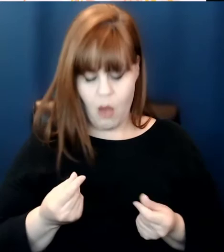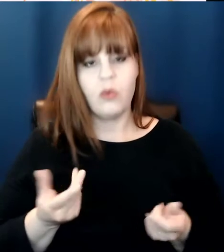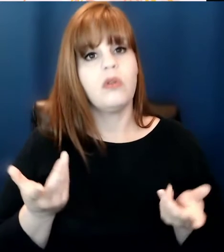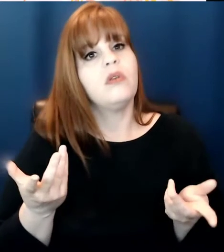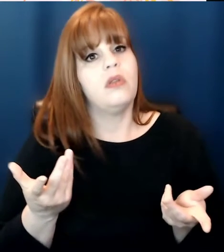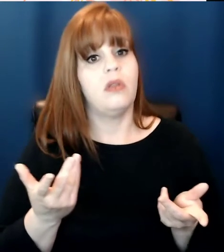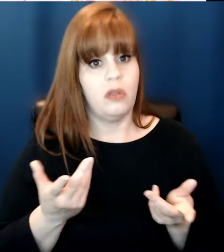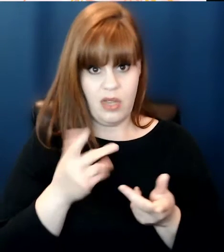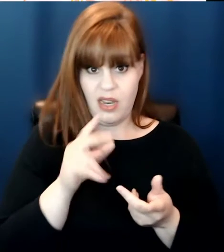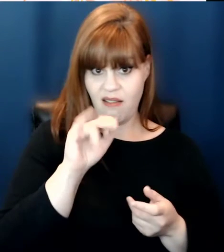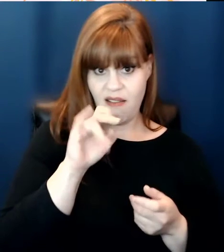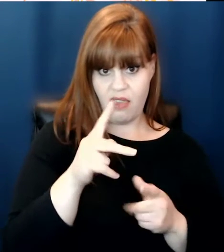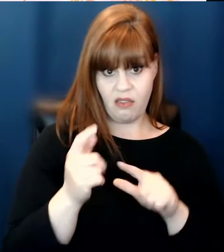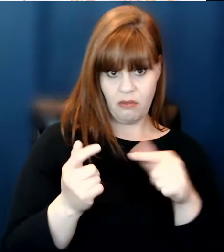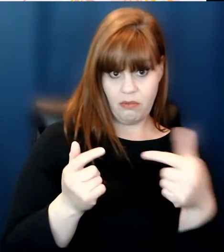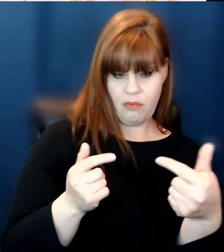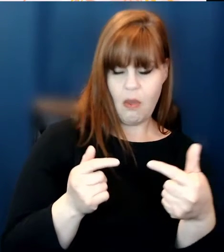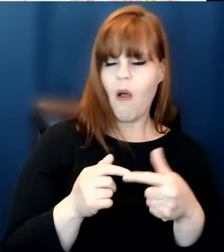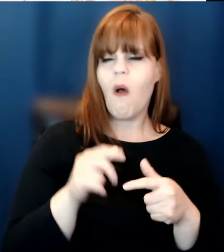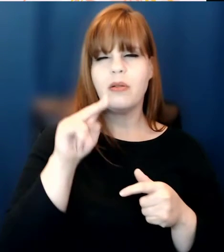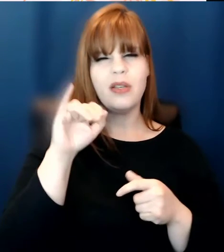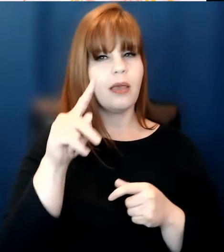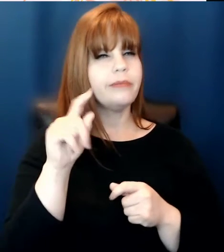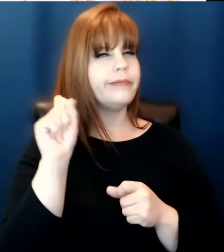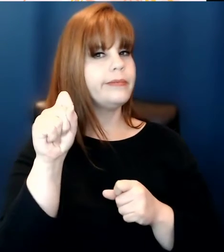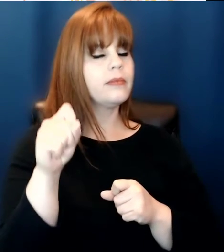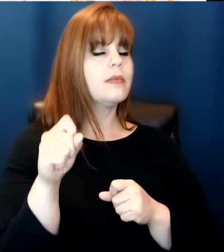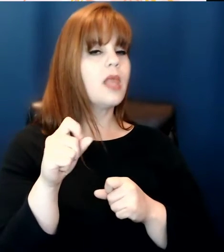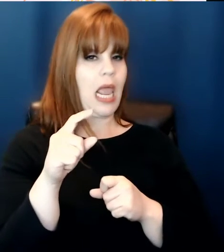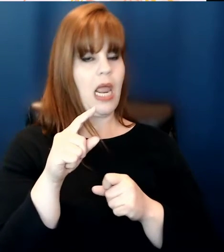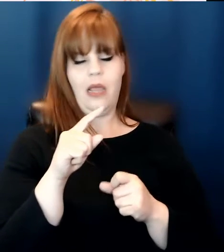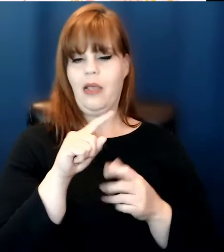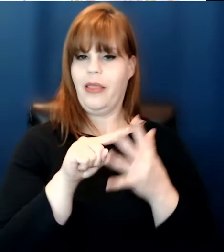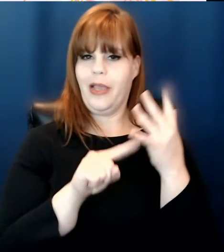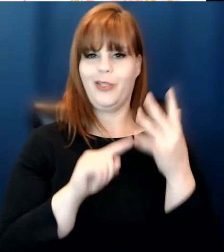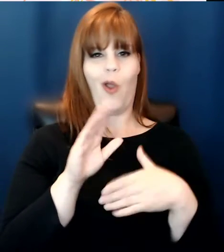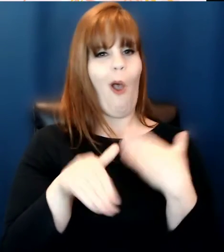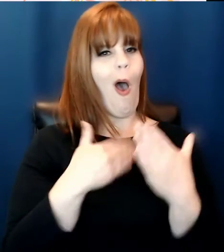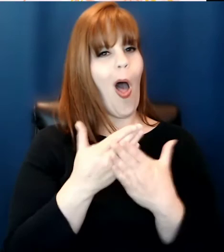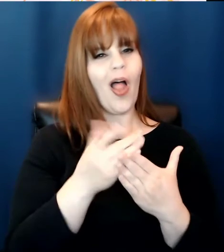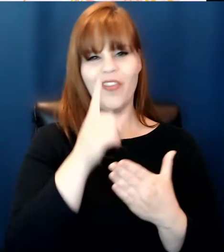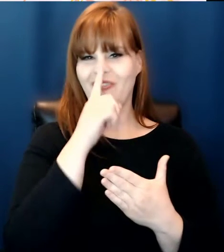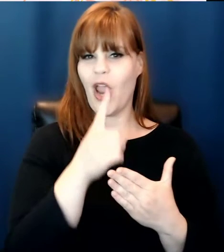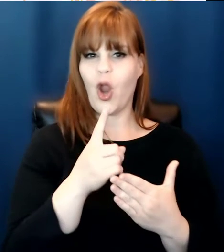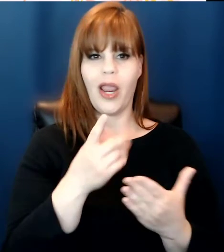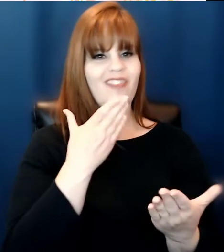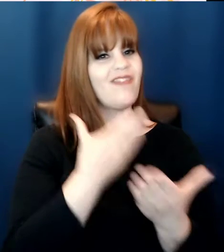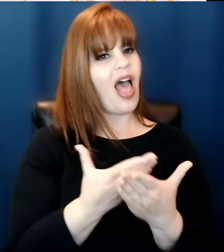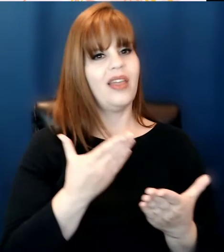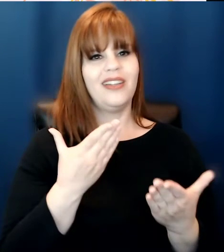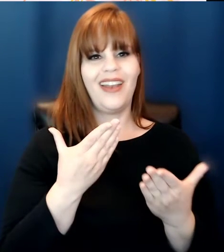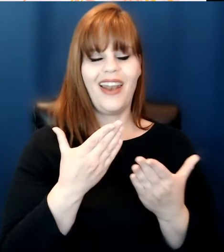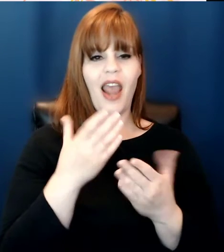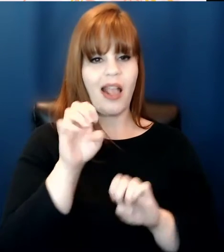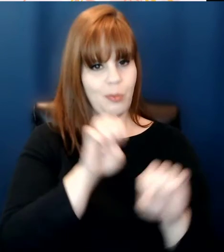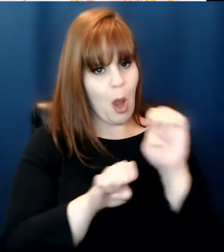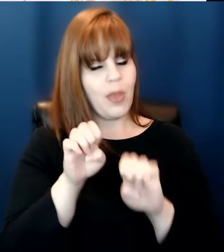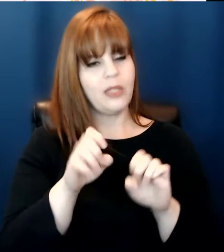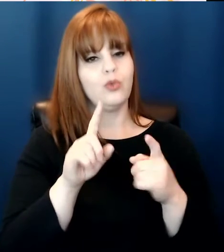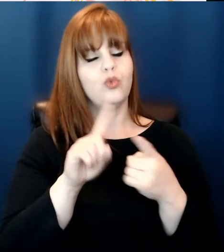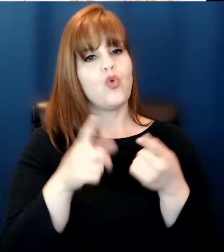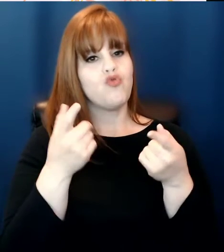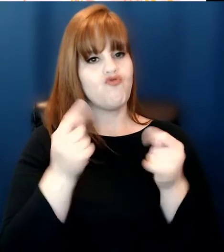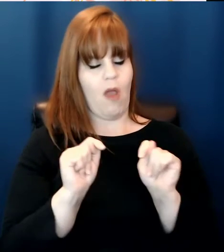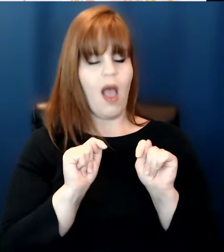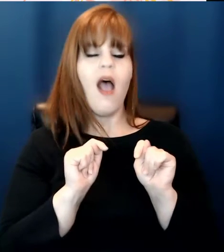for sure. I mean, I think that these are all very valid experiments to do, and